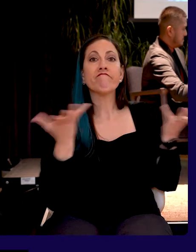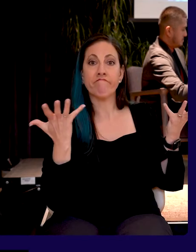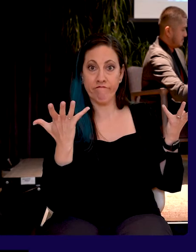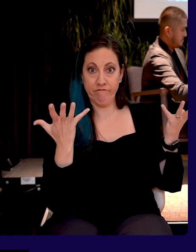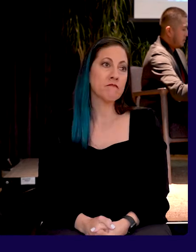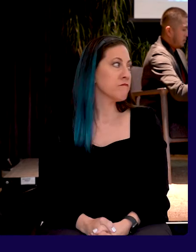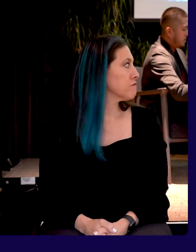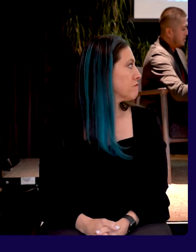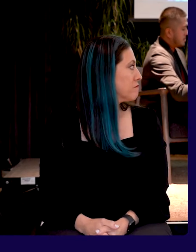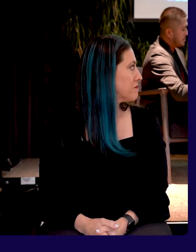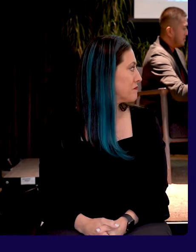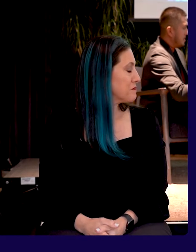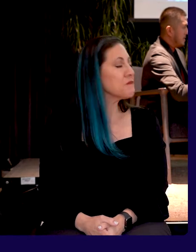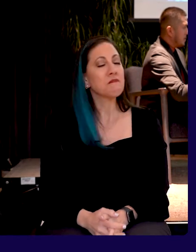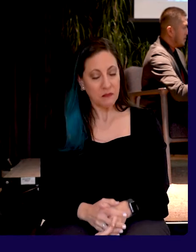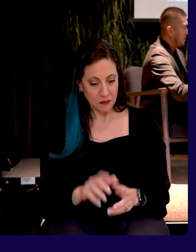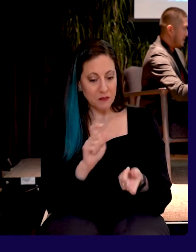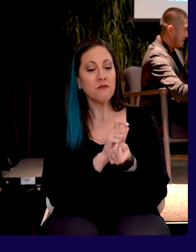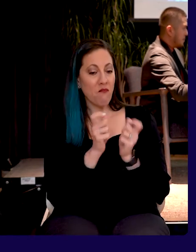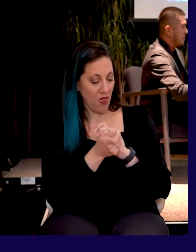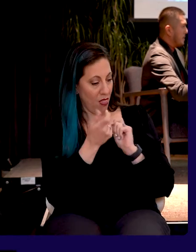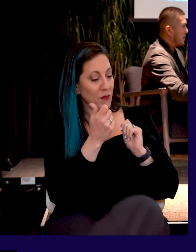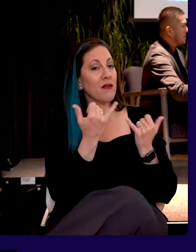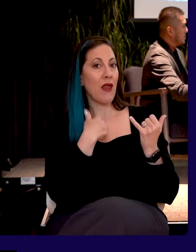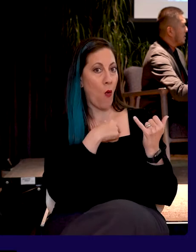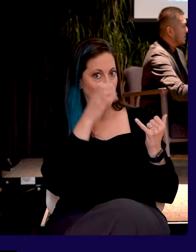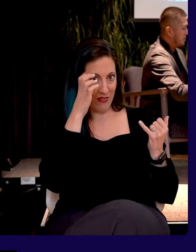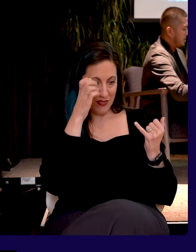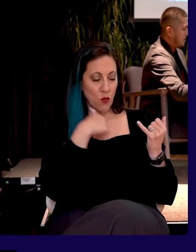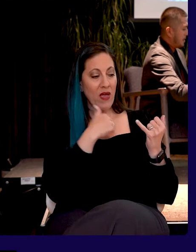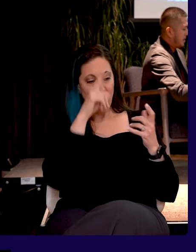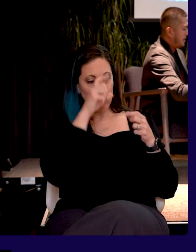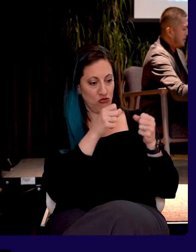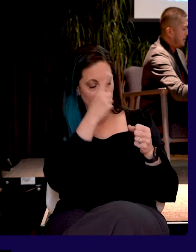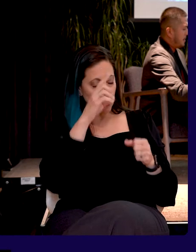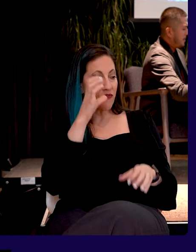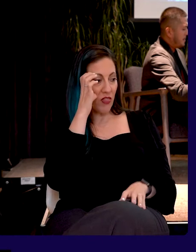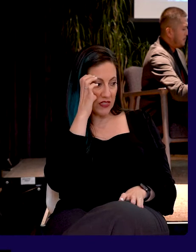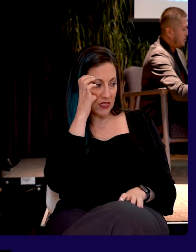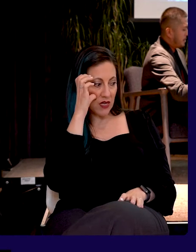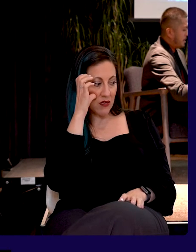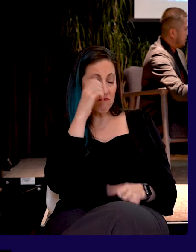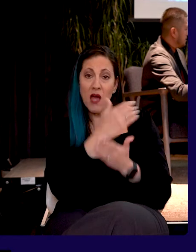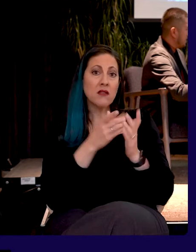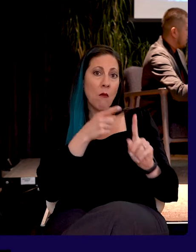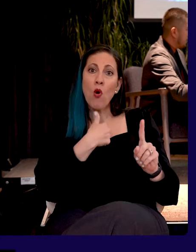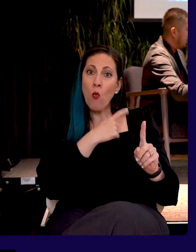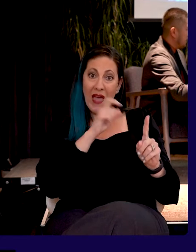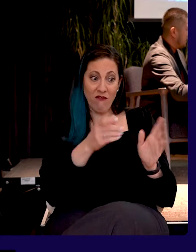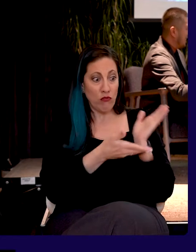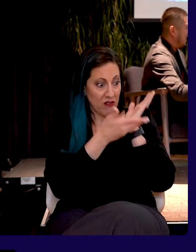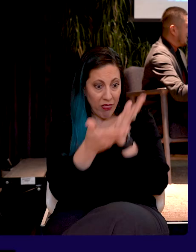grow. So switching gears a little bit, now we've listened, or now we have some strategies for listening. At some point, we're going to have to